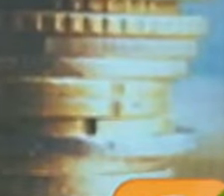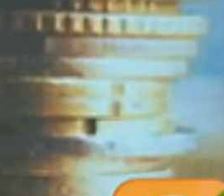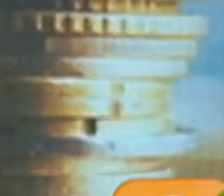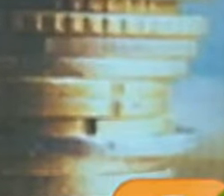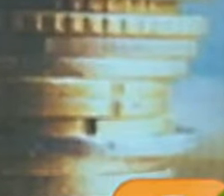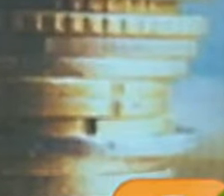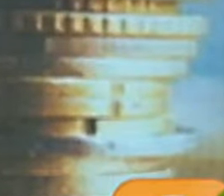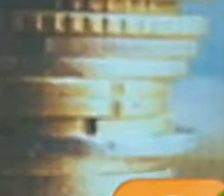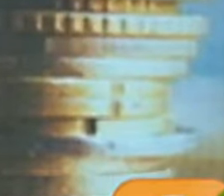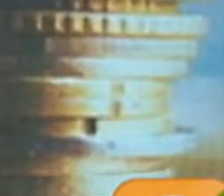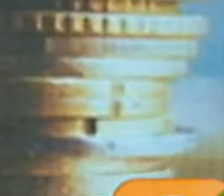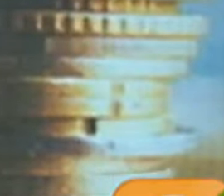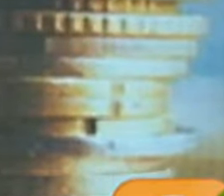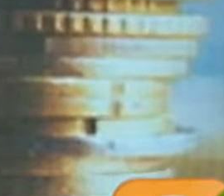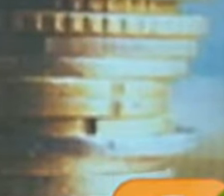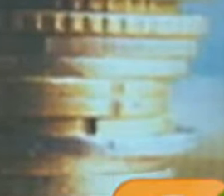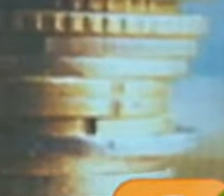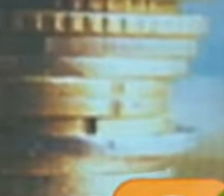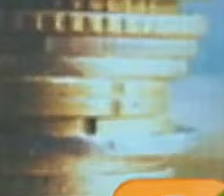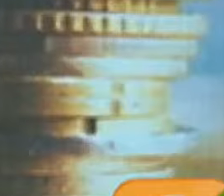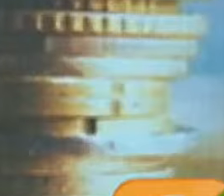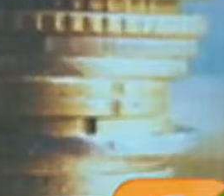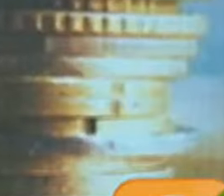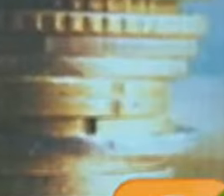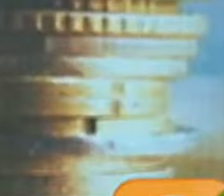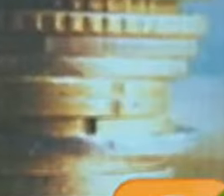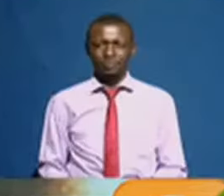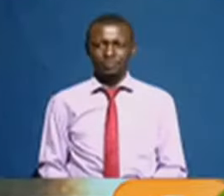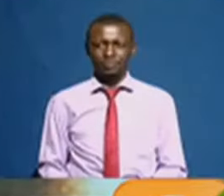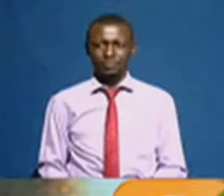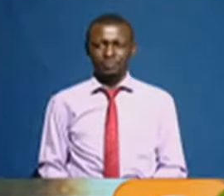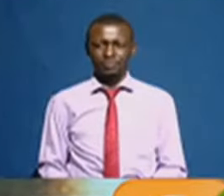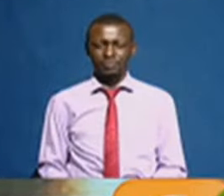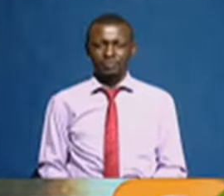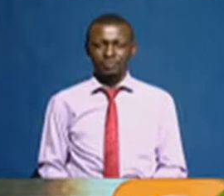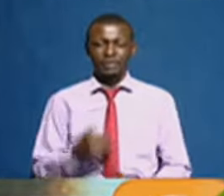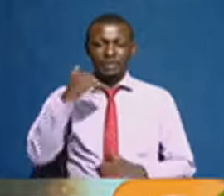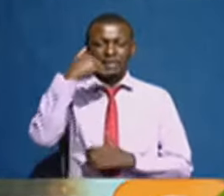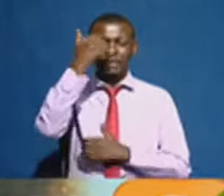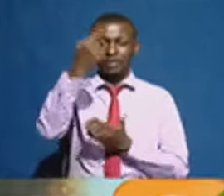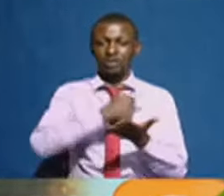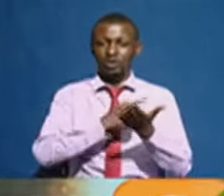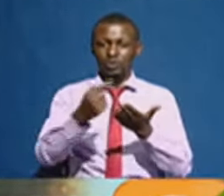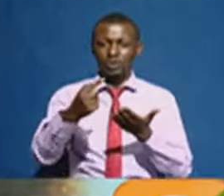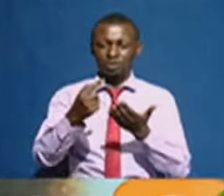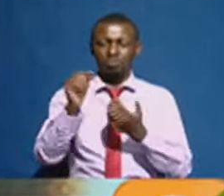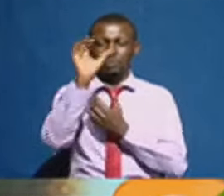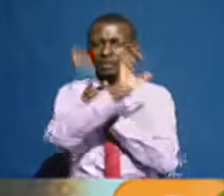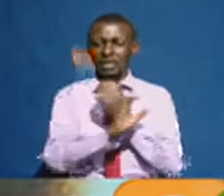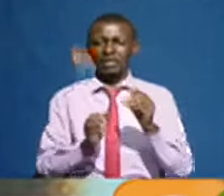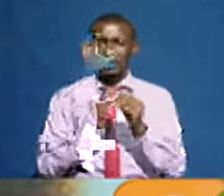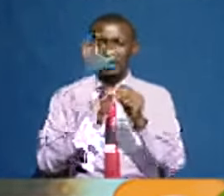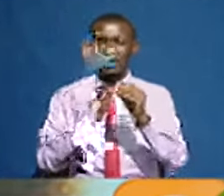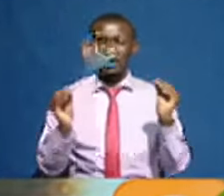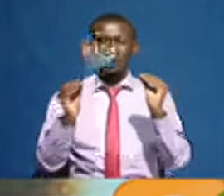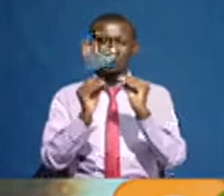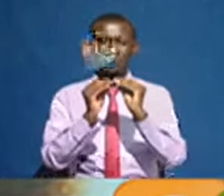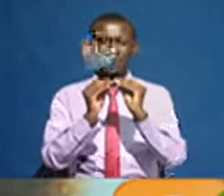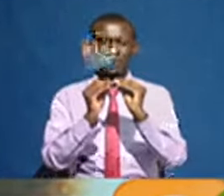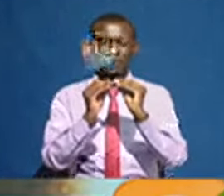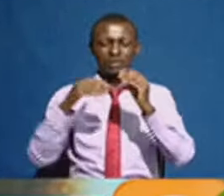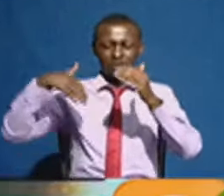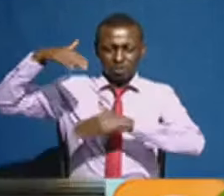Now, next week, the leadership of the country will converge at the Bomas of Kenya to deliberate on strategies